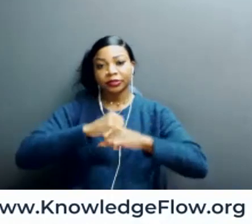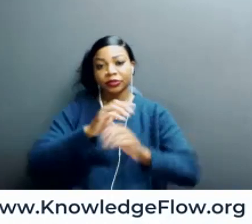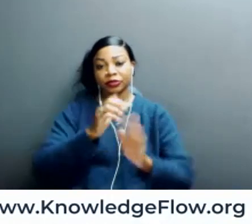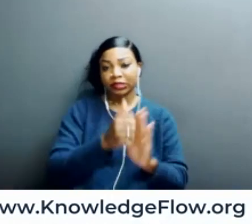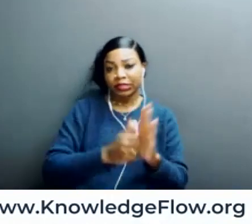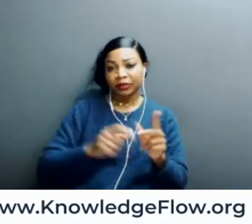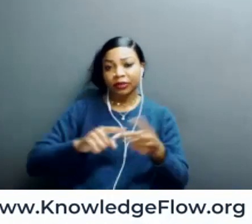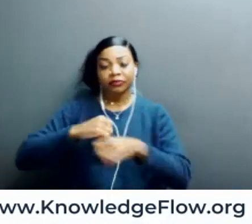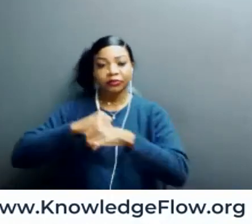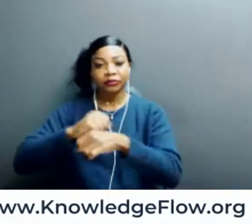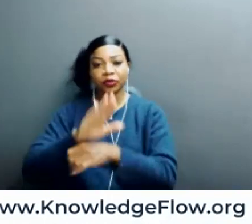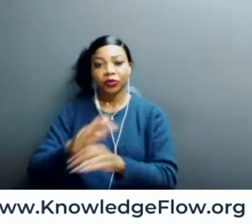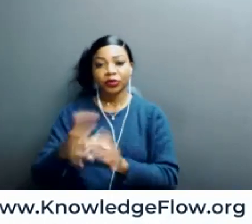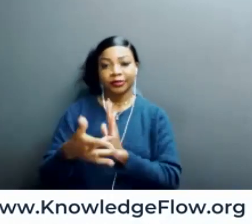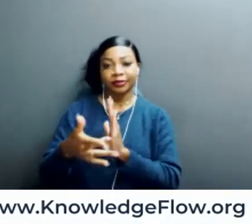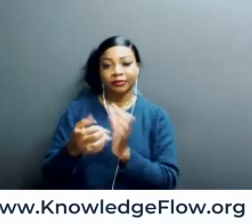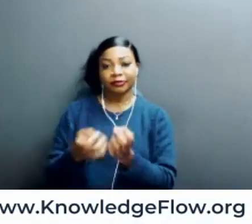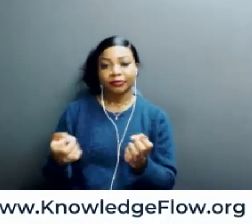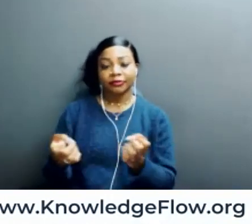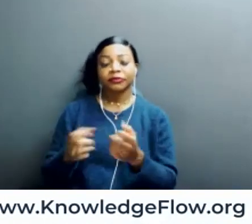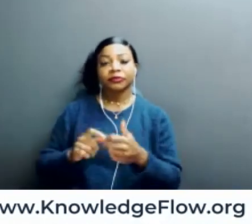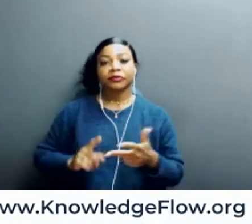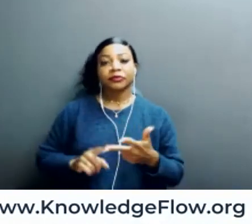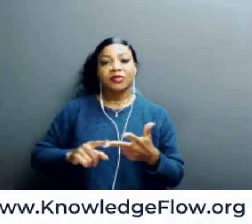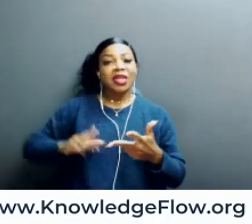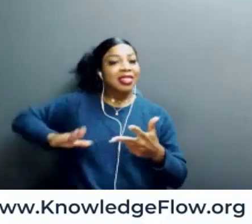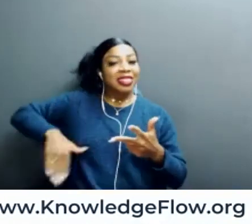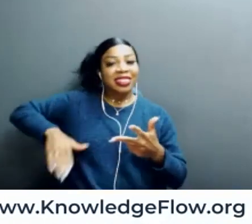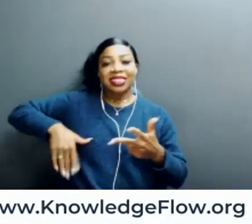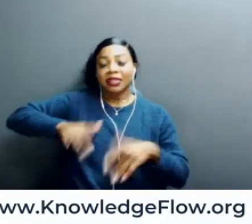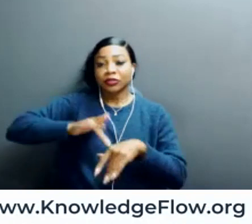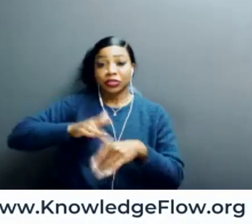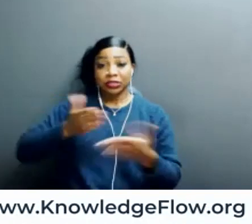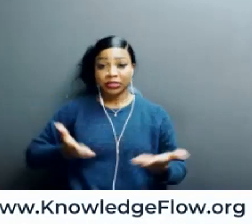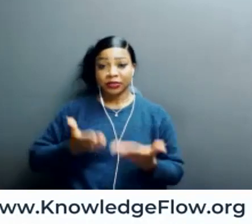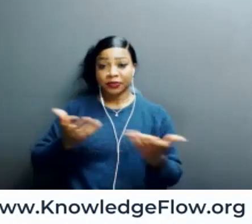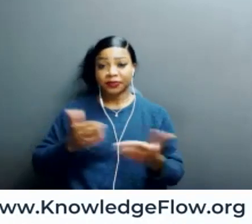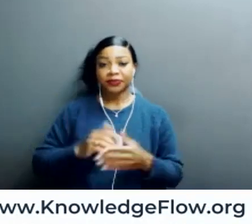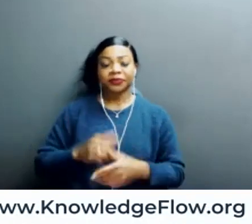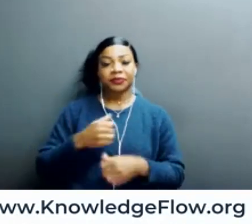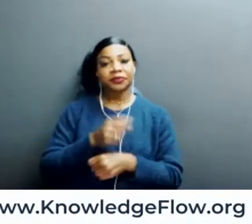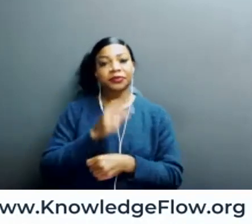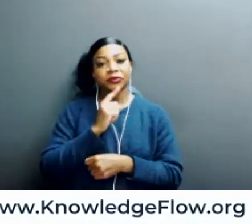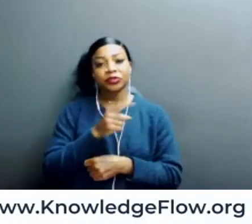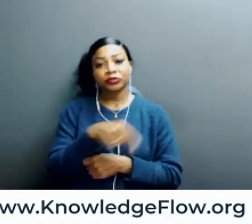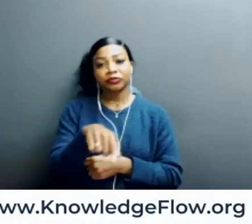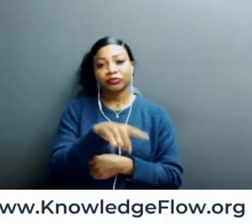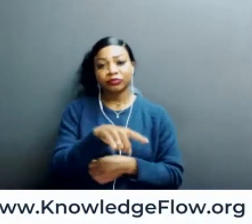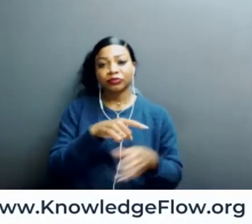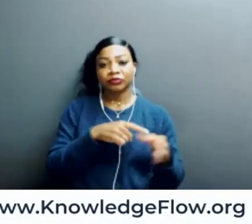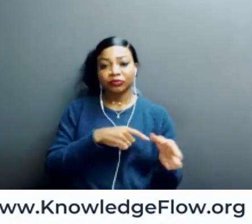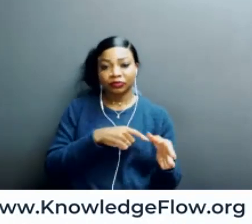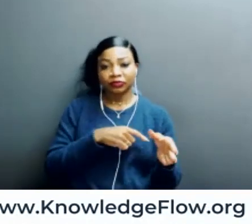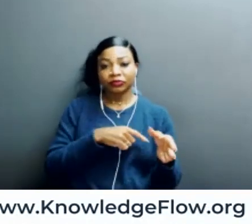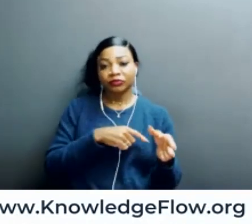devices one other thing that wasn't really touched on here was making sure that you patch all of your